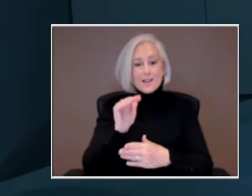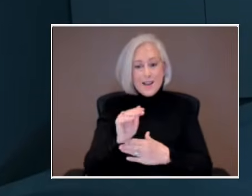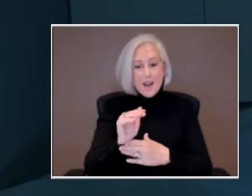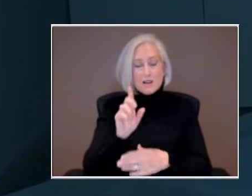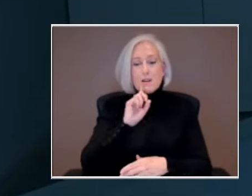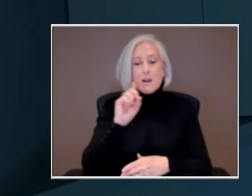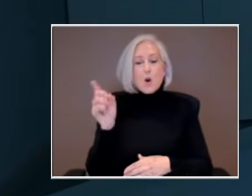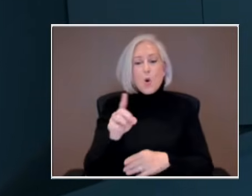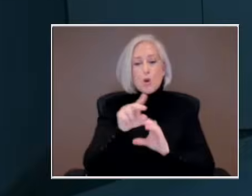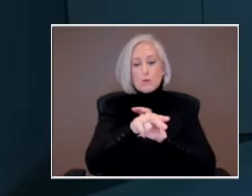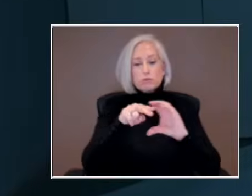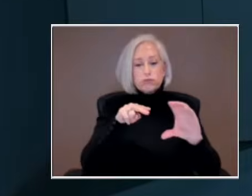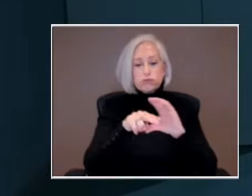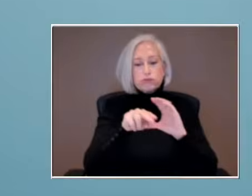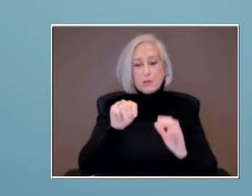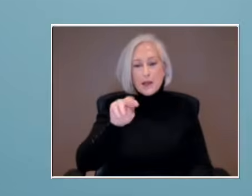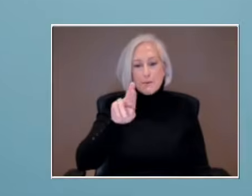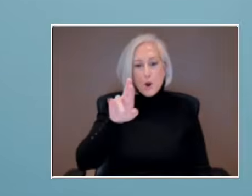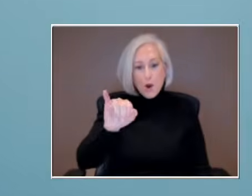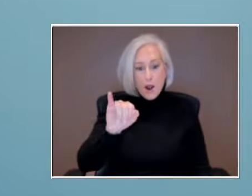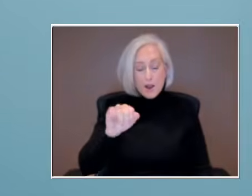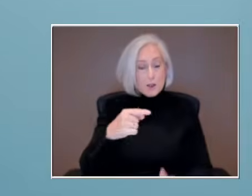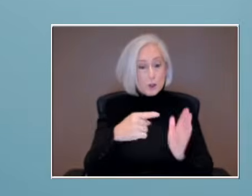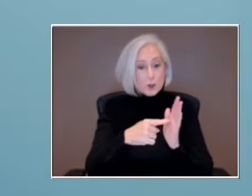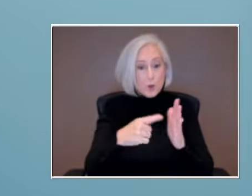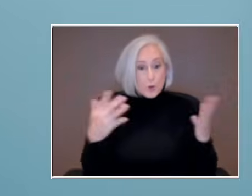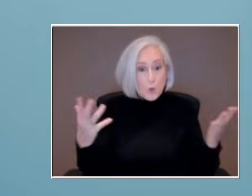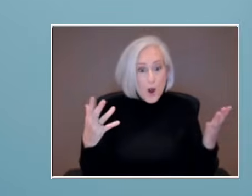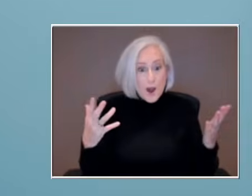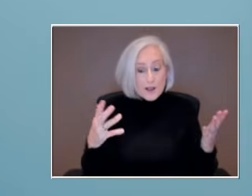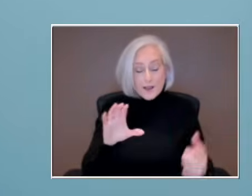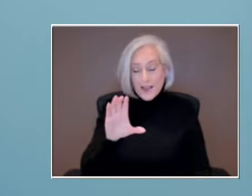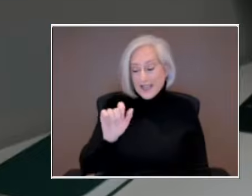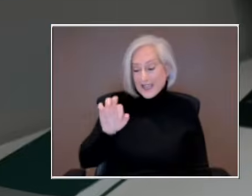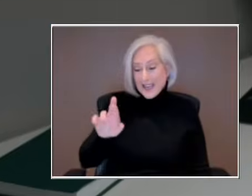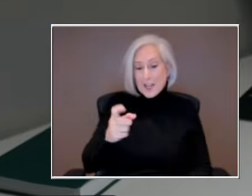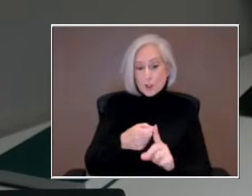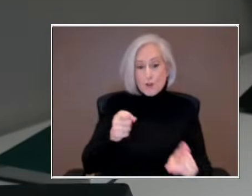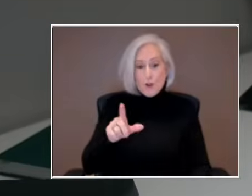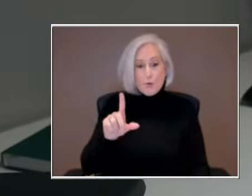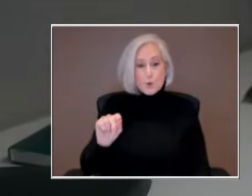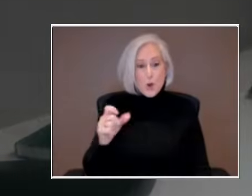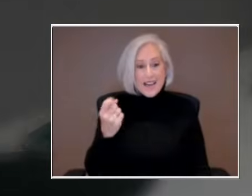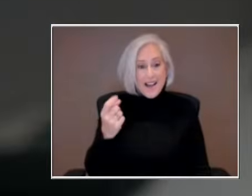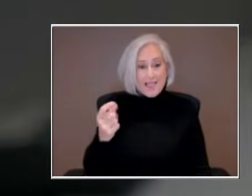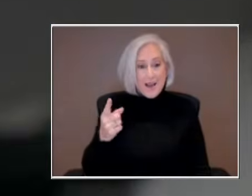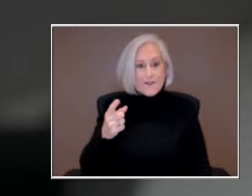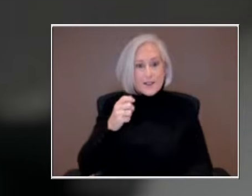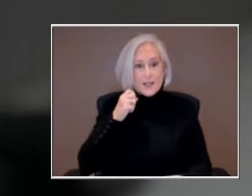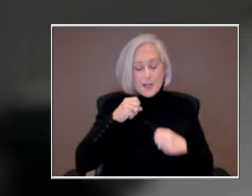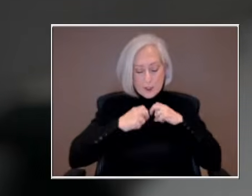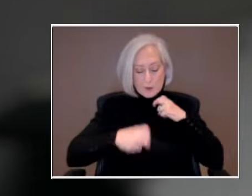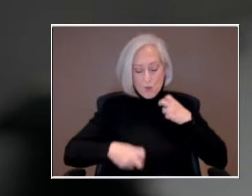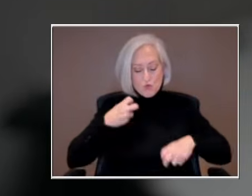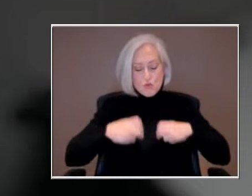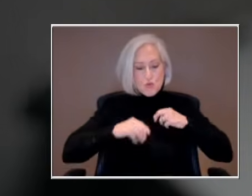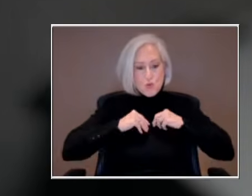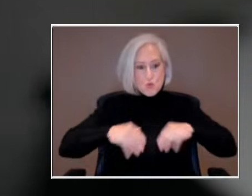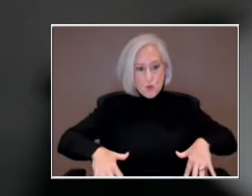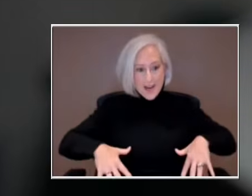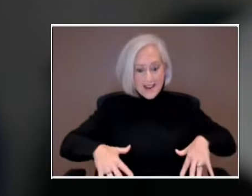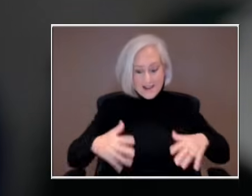MRI. Testing showed Jim's cancer from 2011 had spread. It was now stage 4